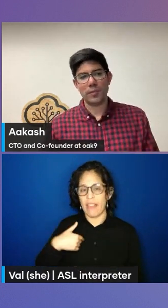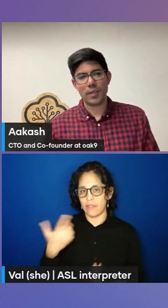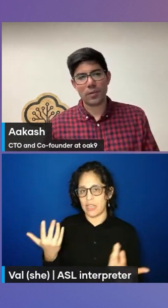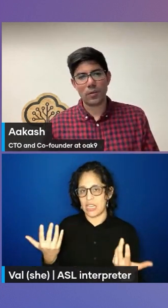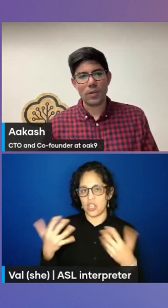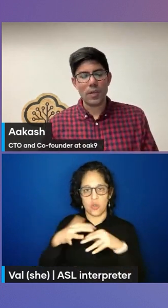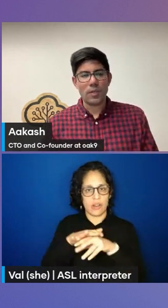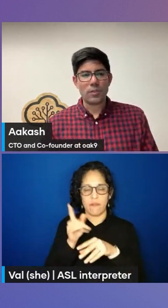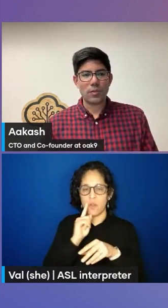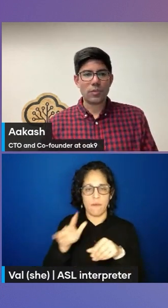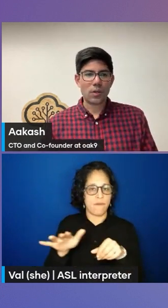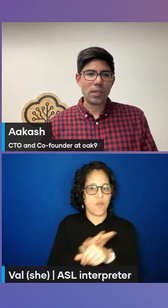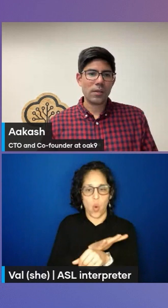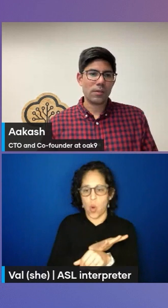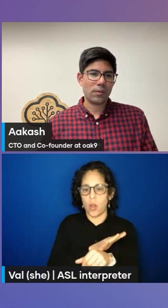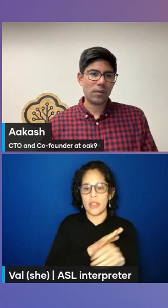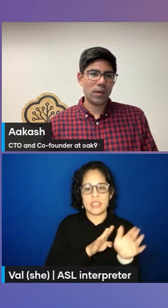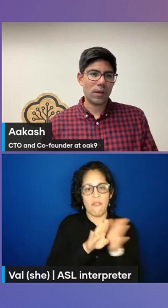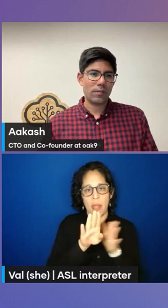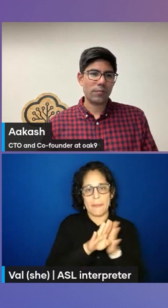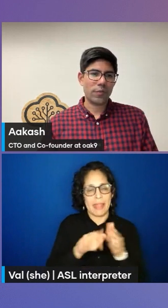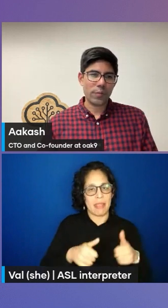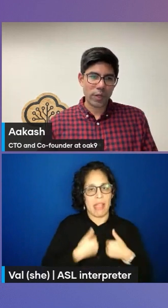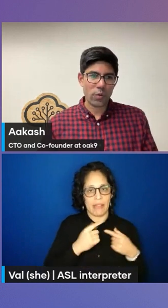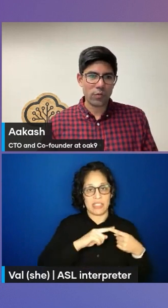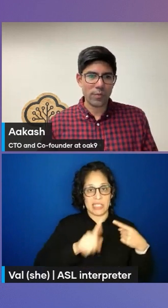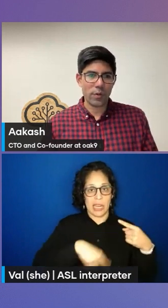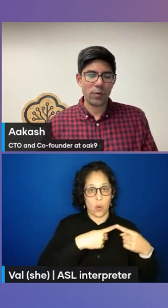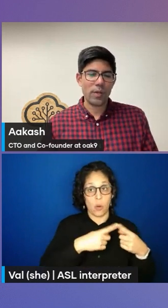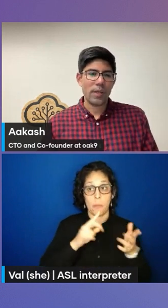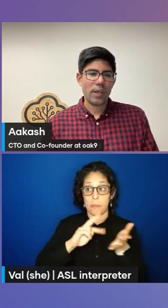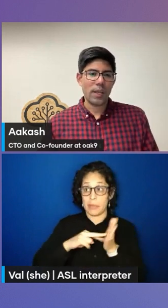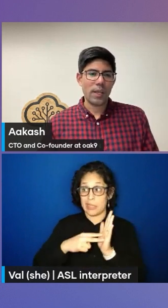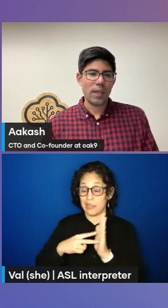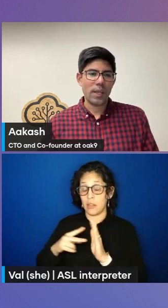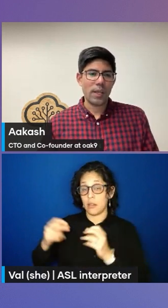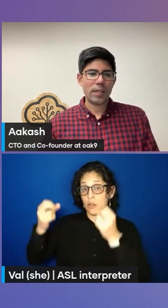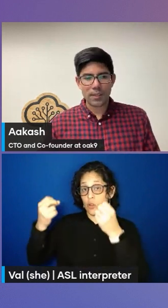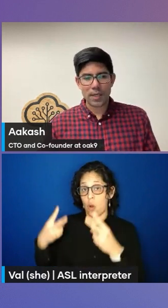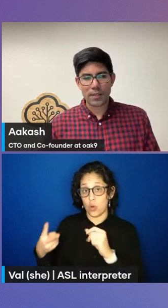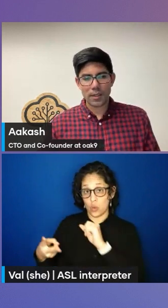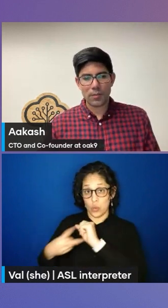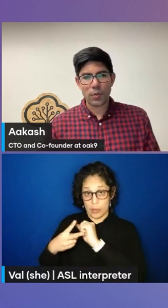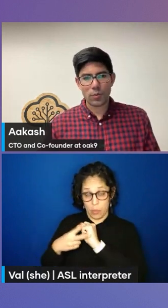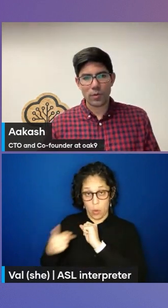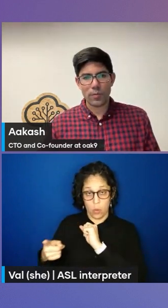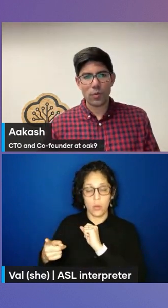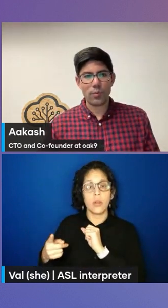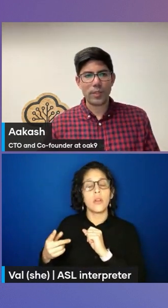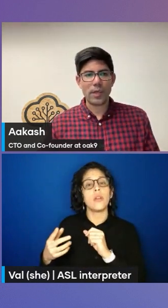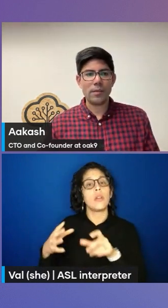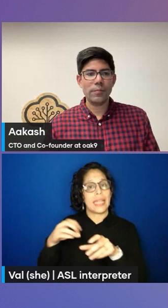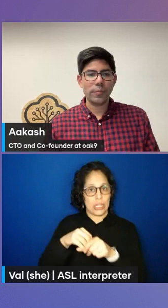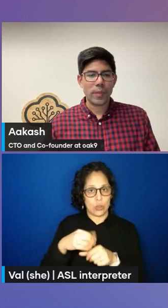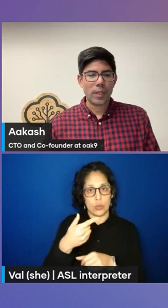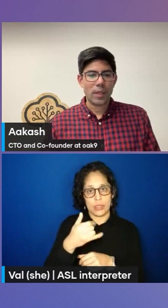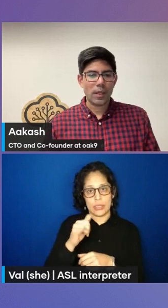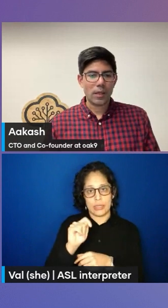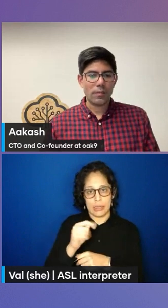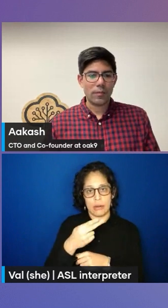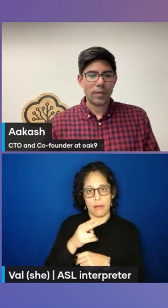development lifecycle. So starting from the code repo into that GitHub code repo, but then